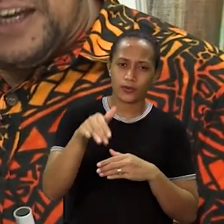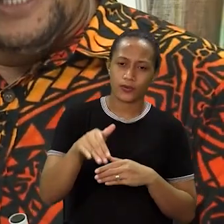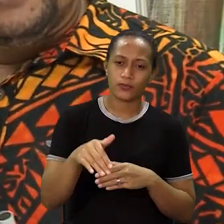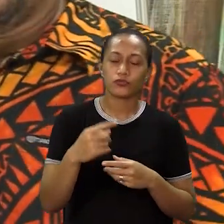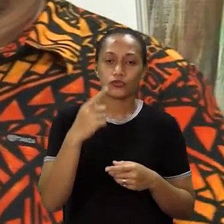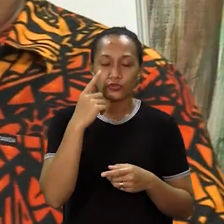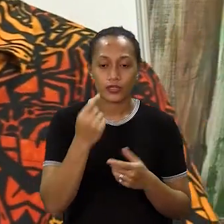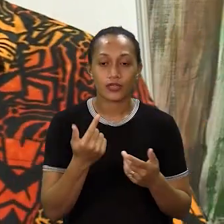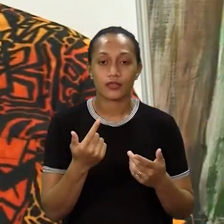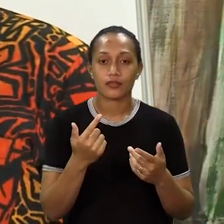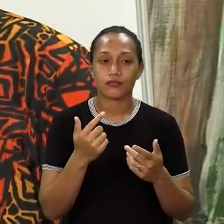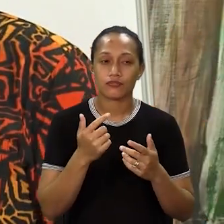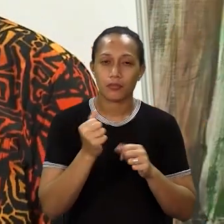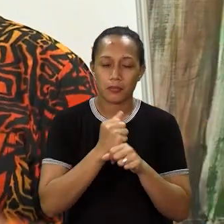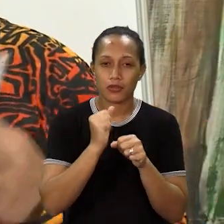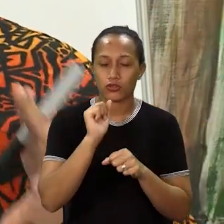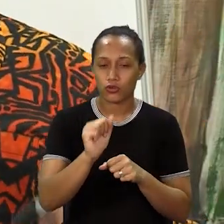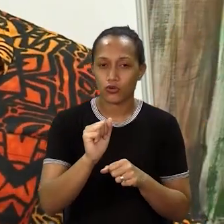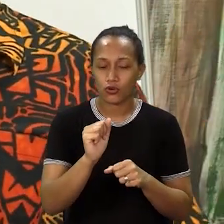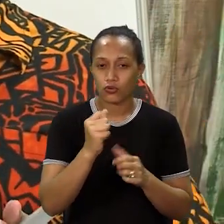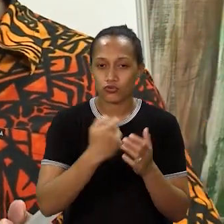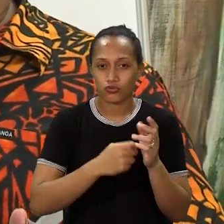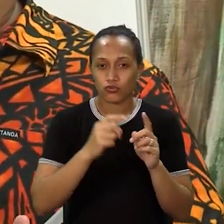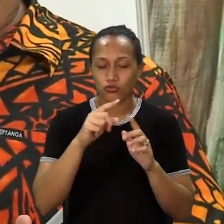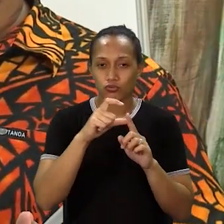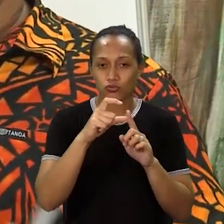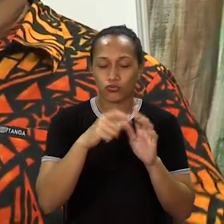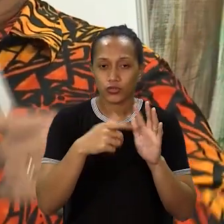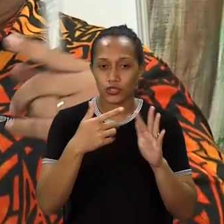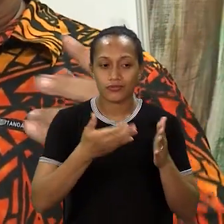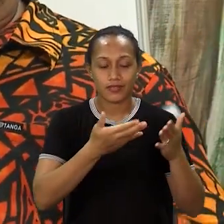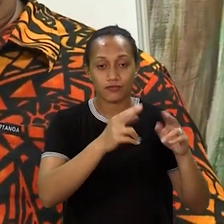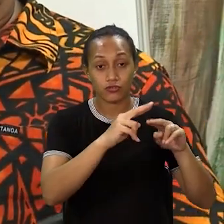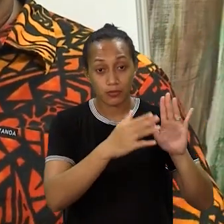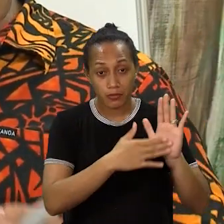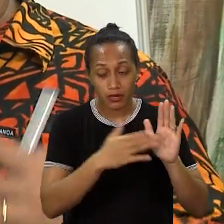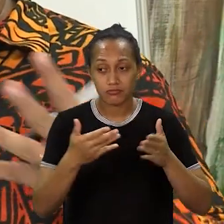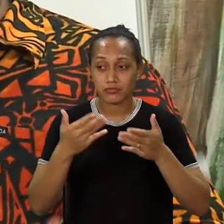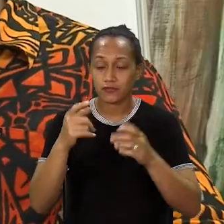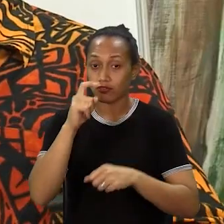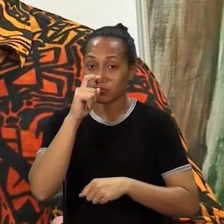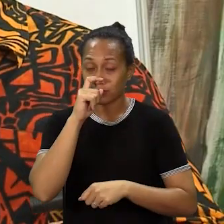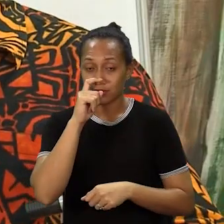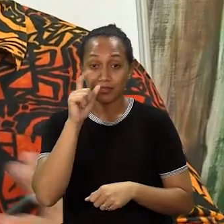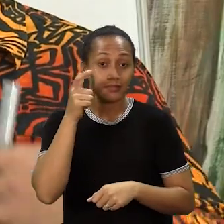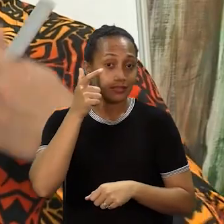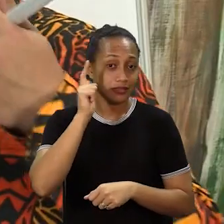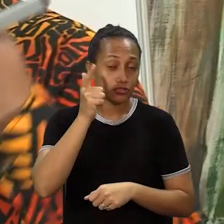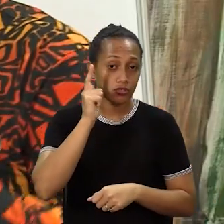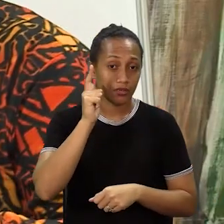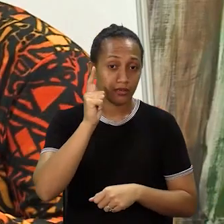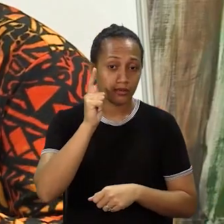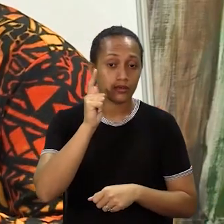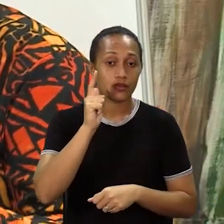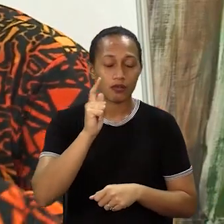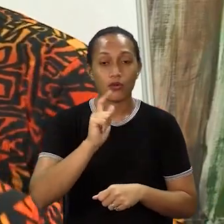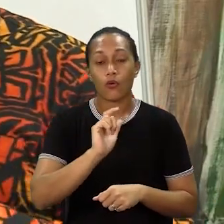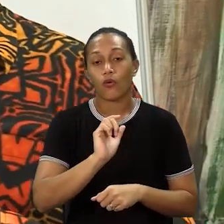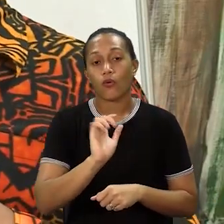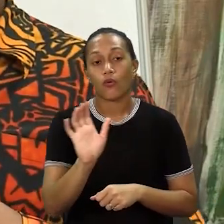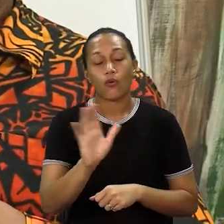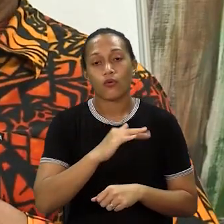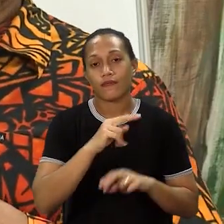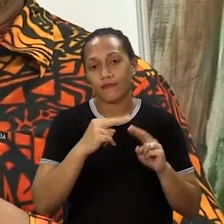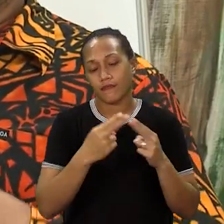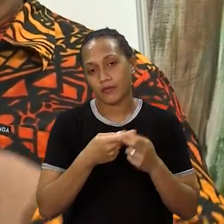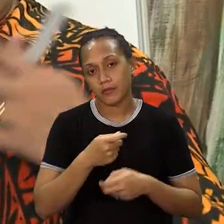girls. You can try it at home. You can create your own riddles. You can give it to your parents, give it to your sister, your